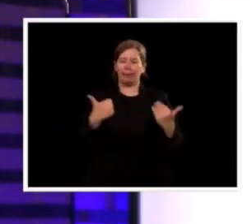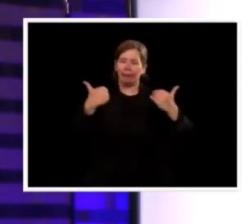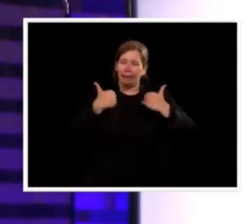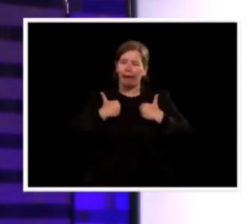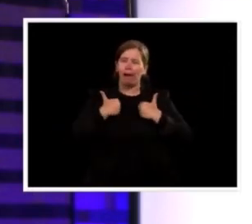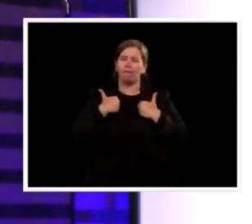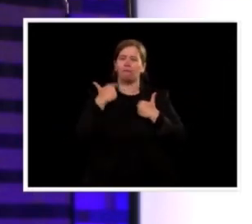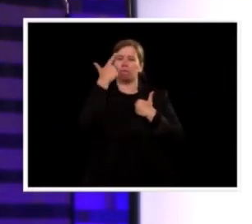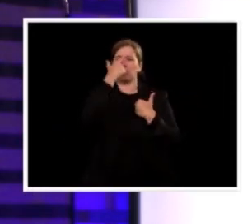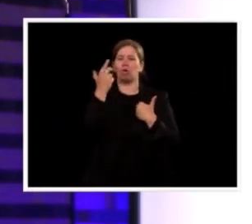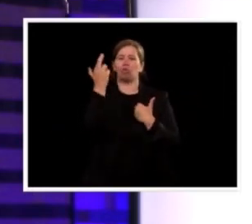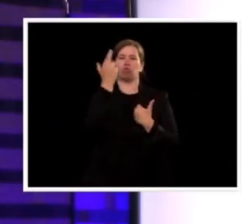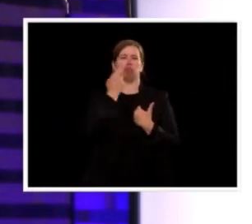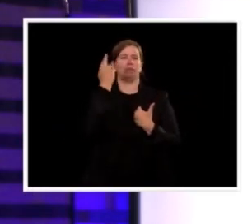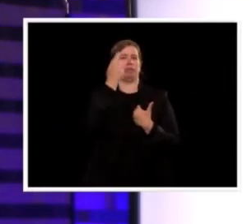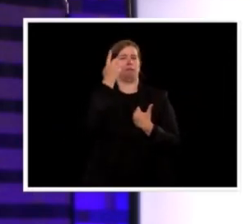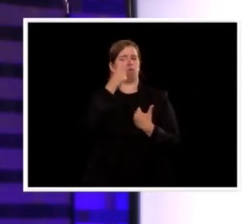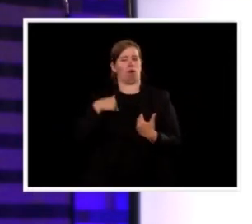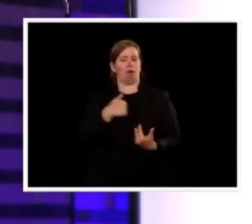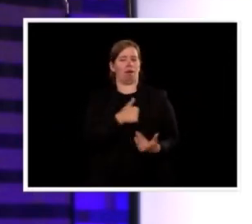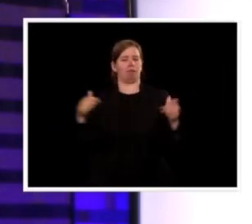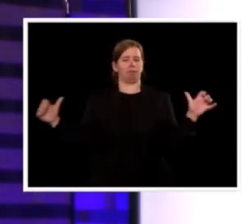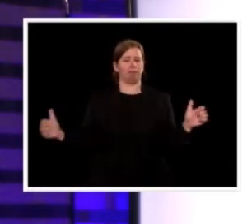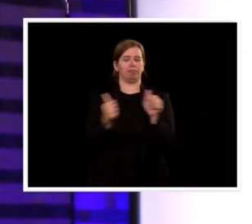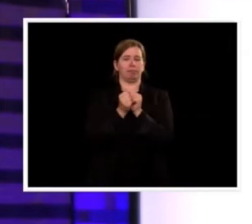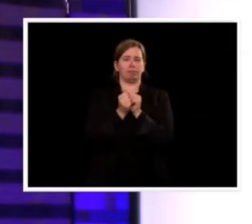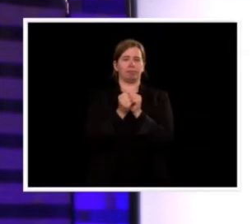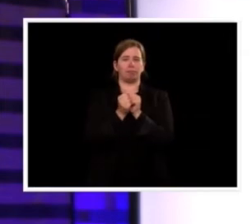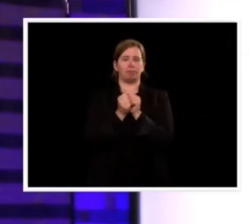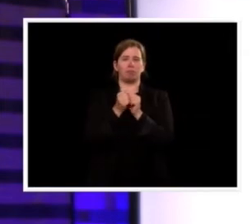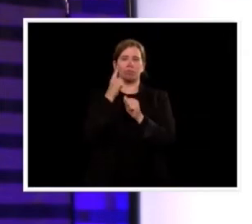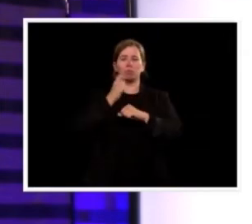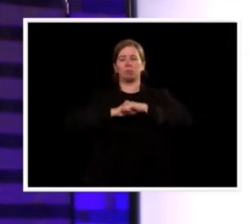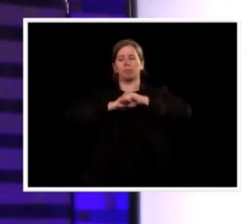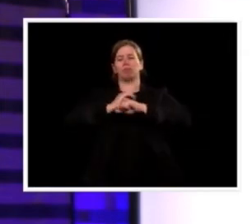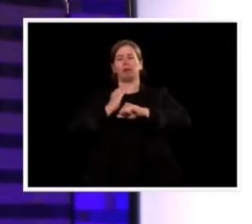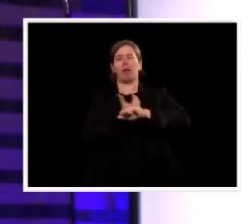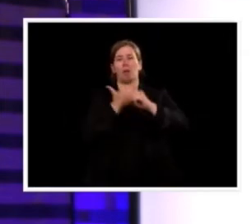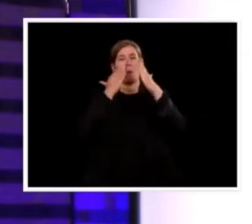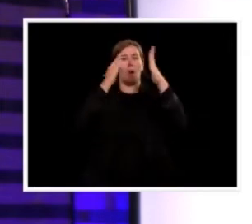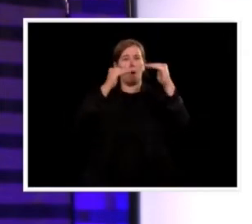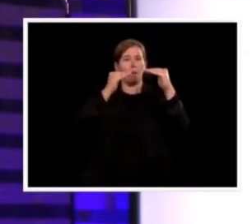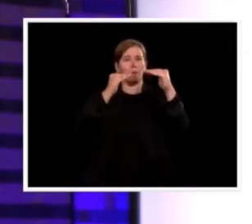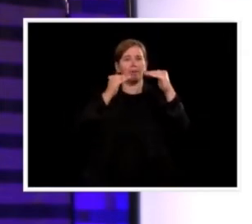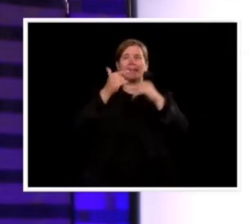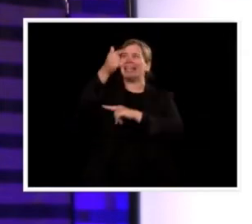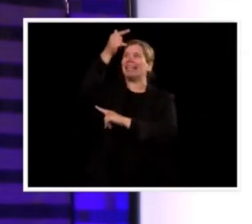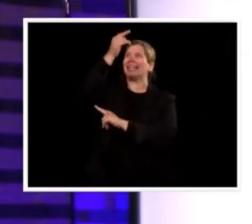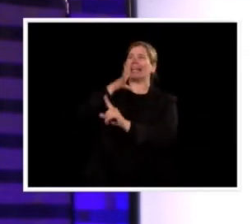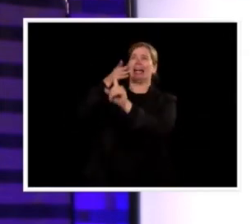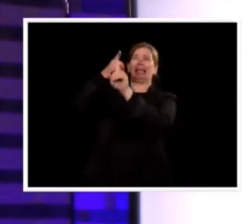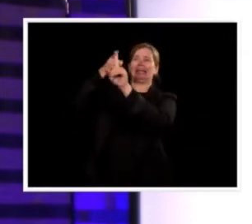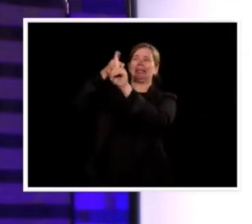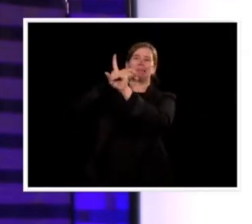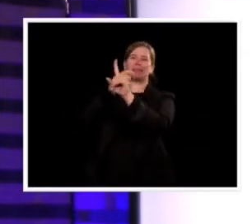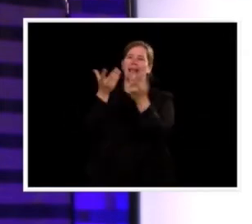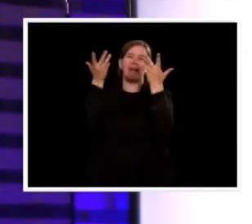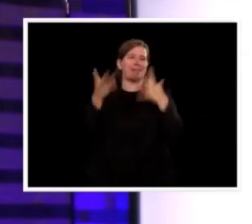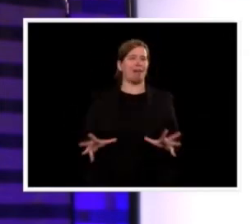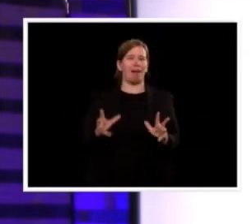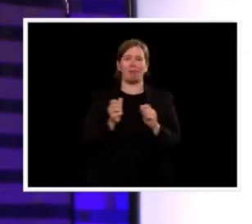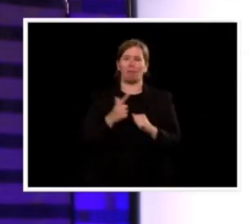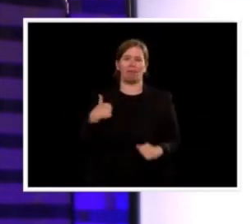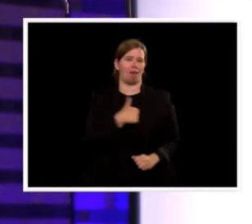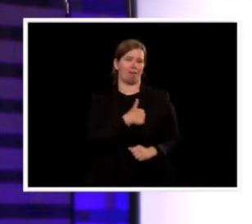reason together to defend hope. God is in no way done with us yet,